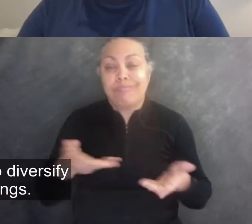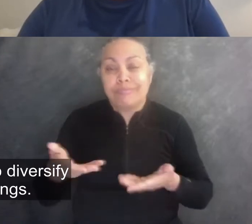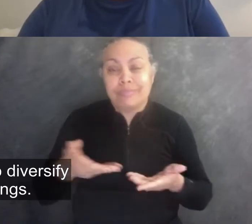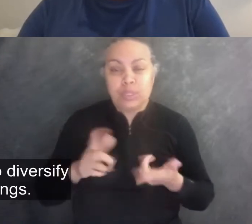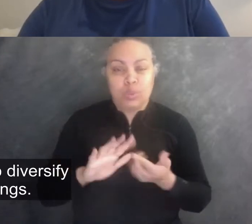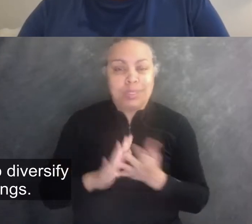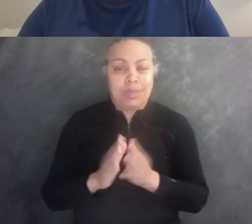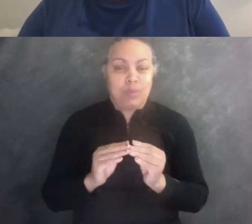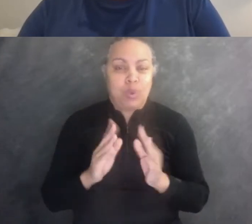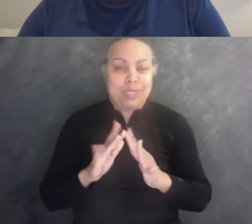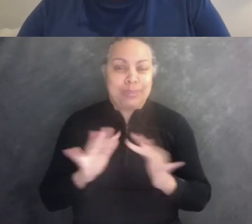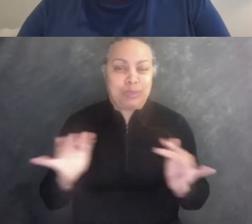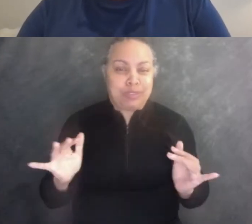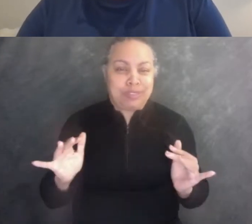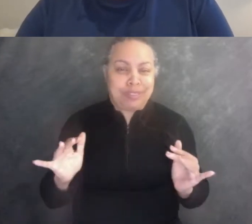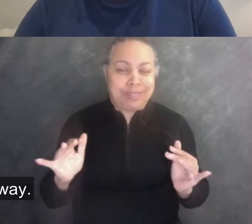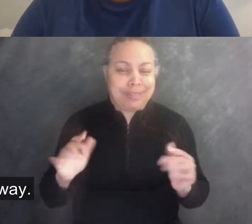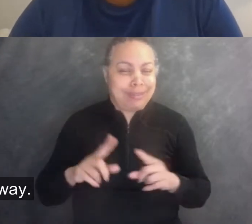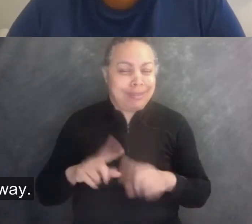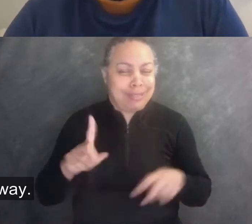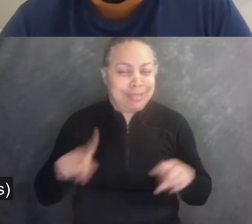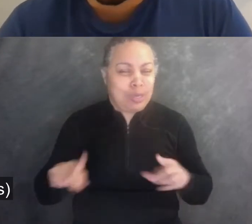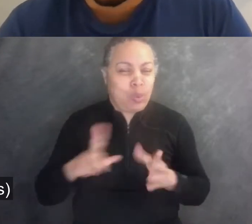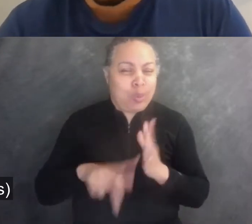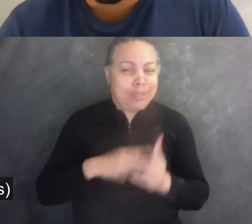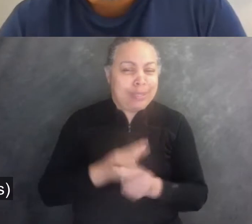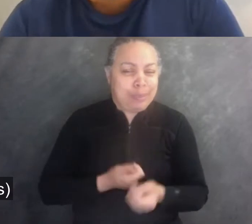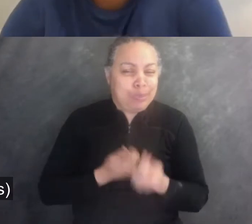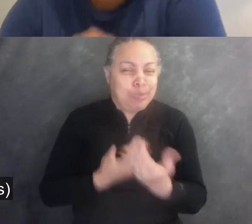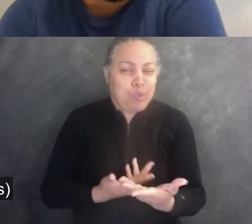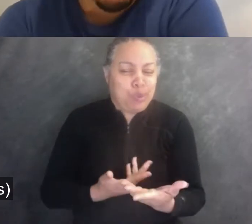its poetics offerings. Let's put it that way.